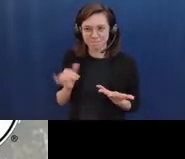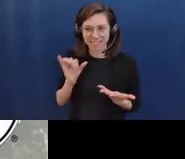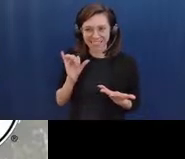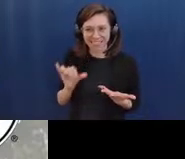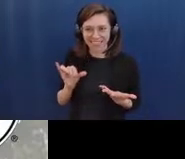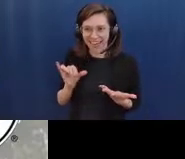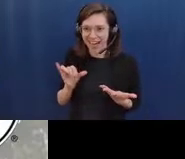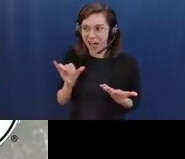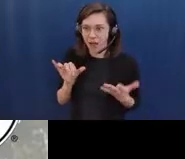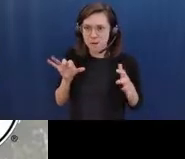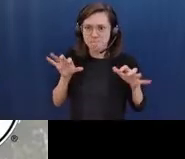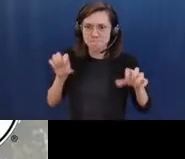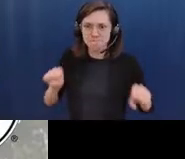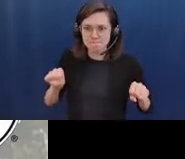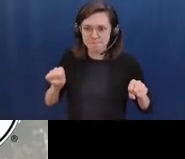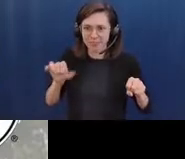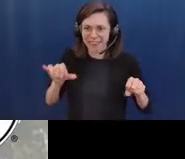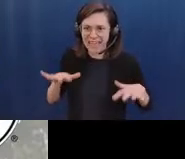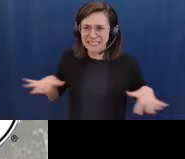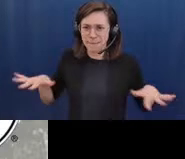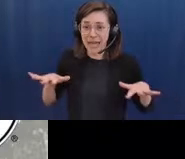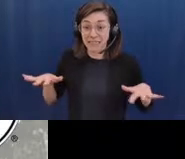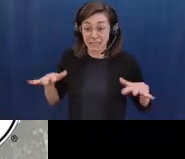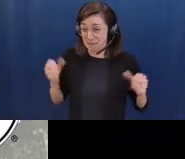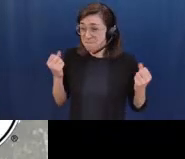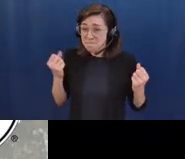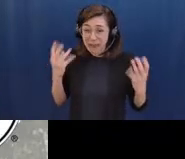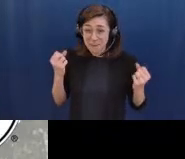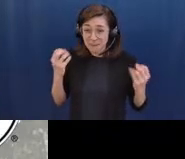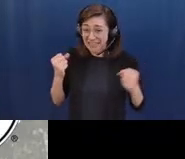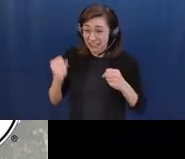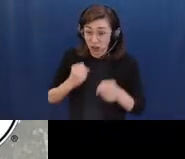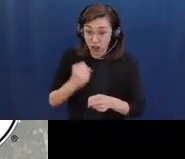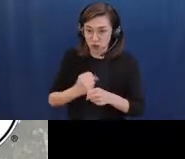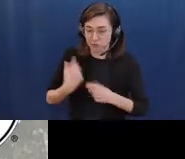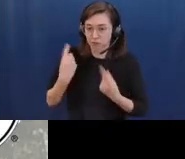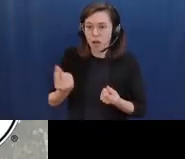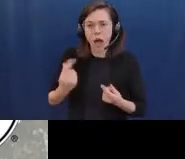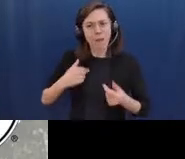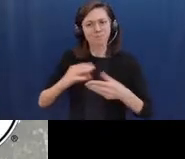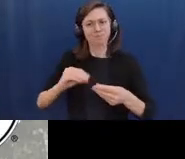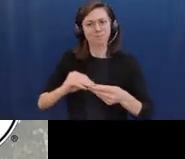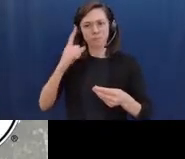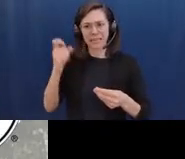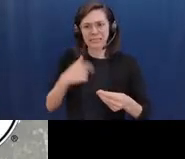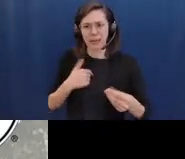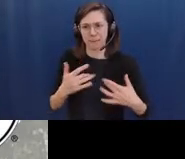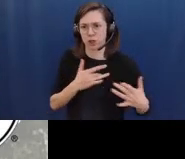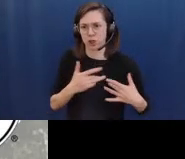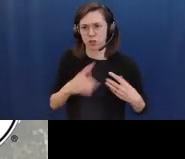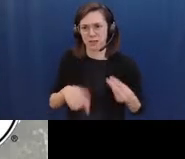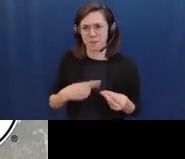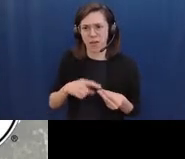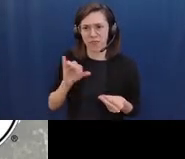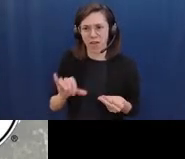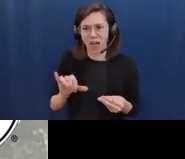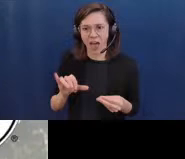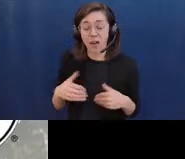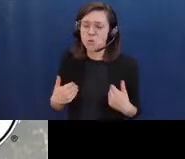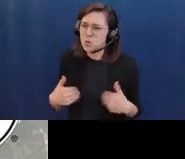for many decades. So I'm just speaking out publicly because I'm concerned about that. I really